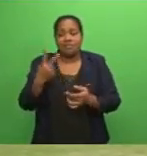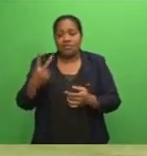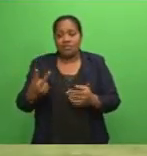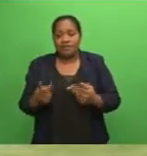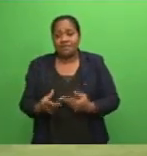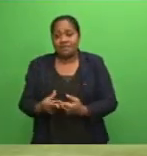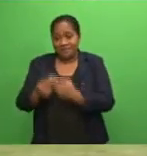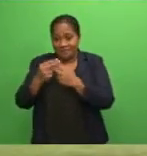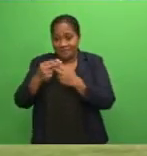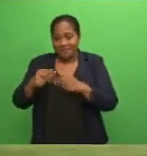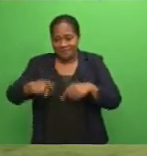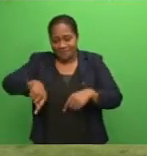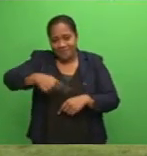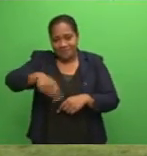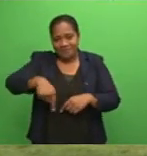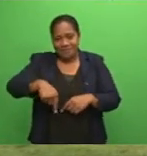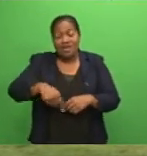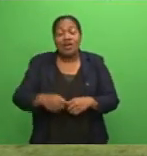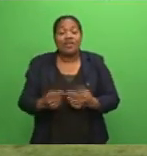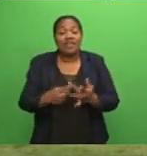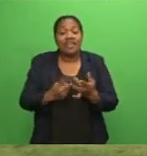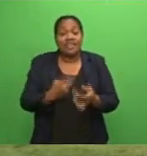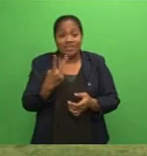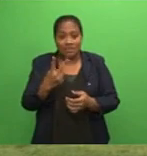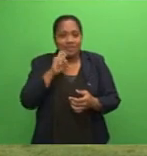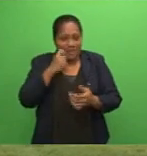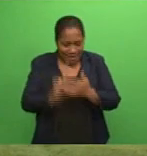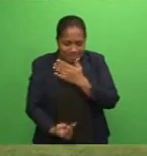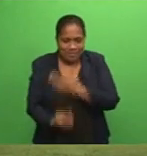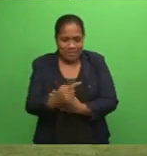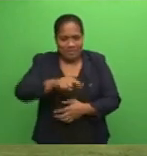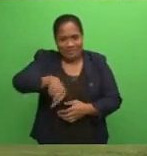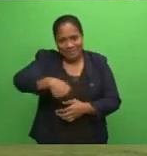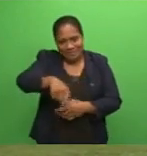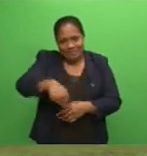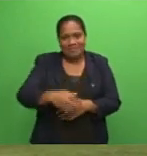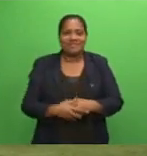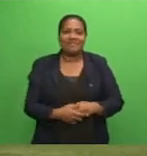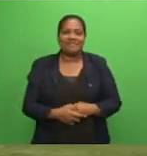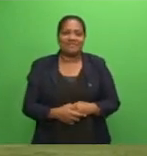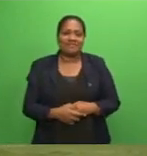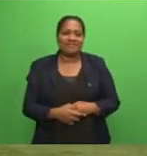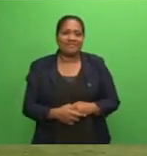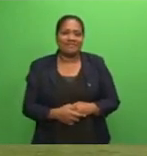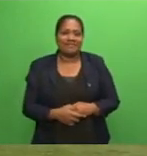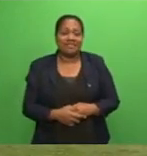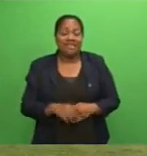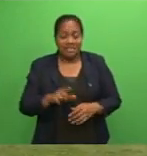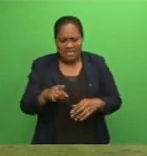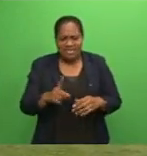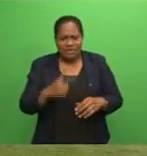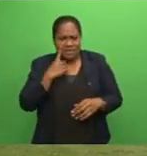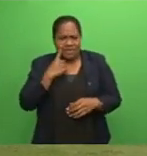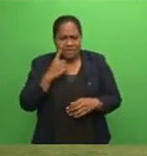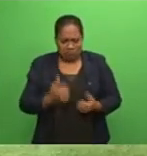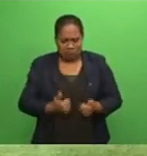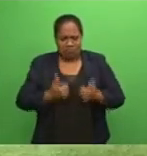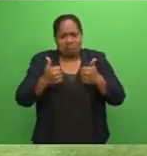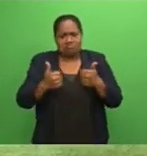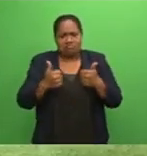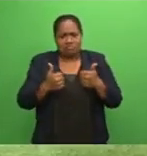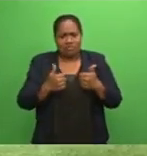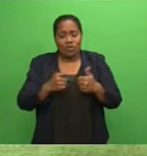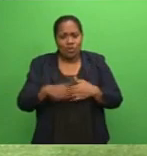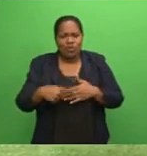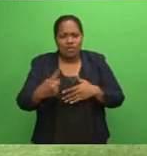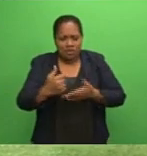Nandi has always been a place where people support a lot. That is a good sign, and we hope they will continue